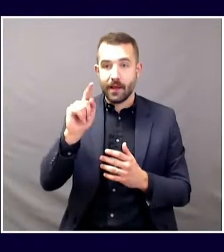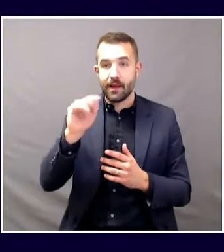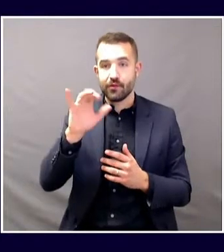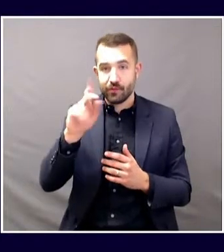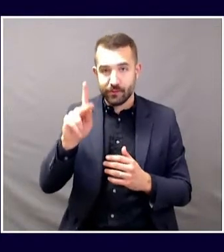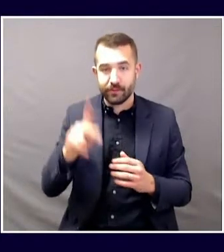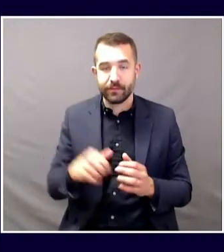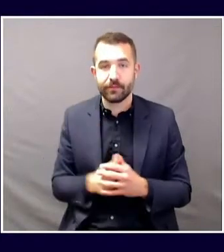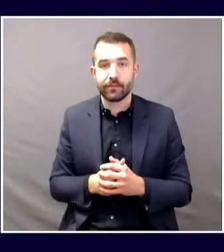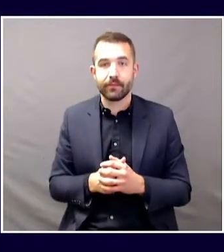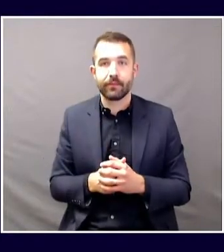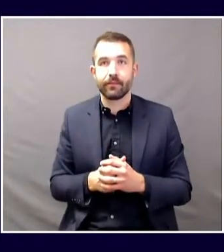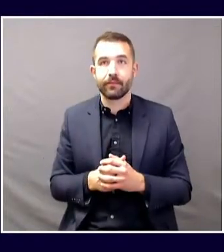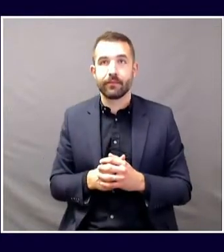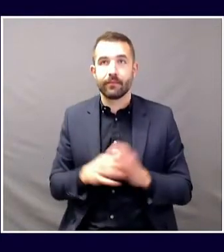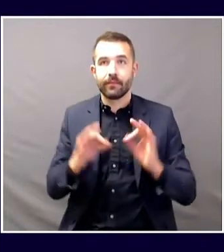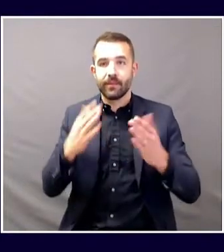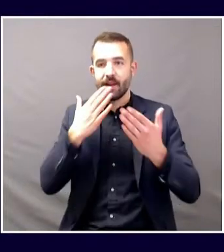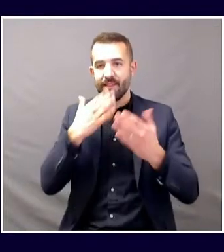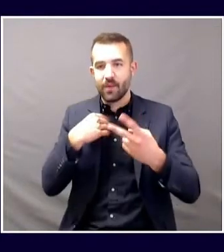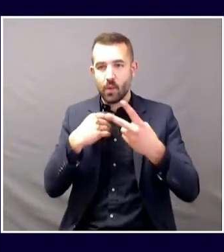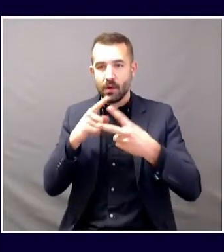Okay, thank you very much. Two things.